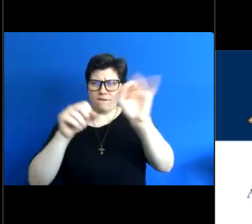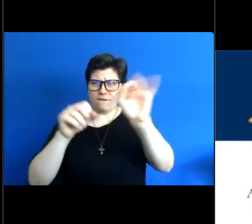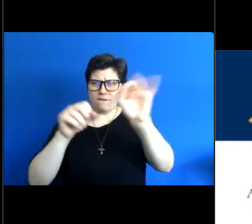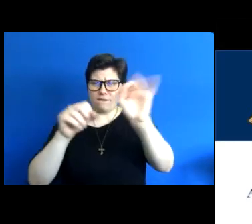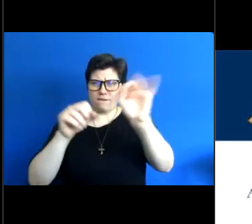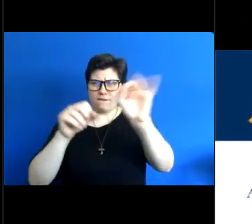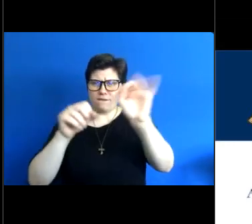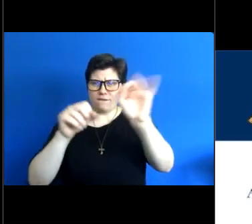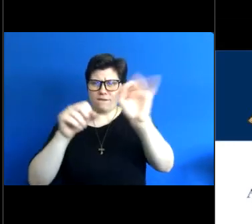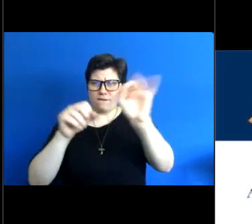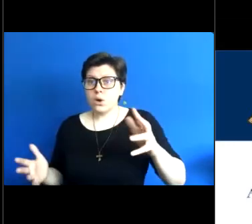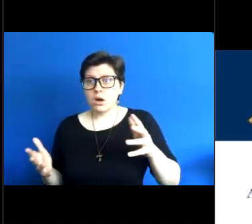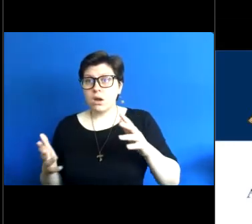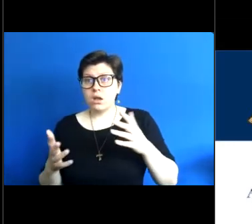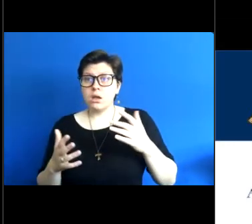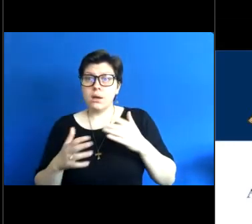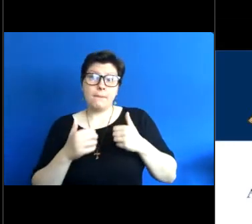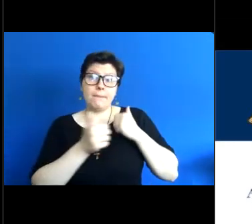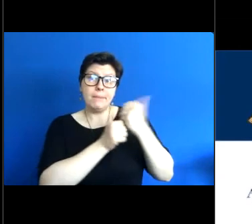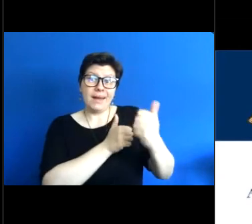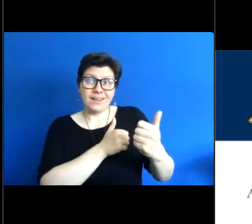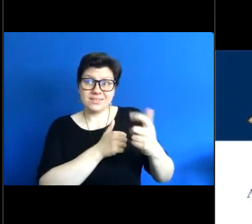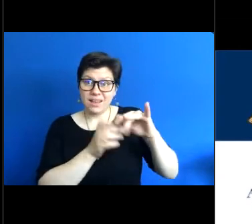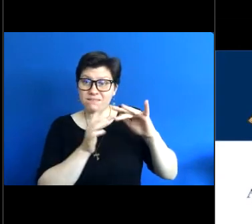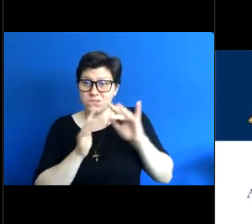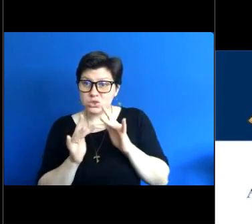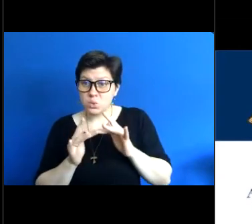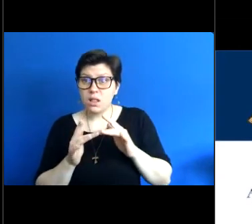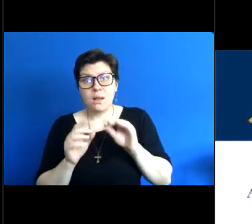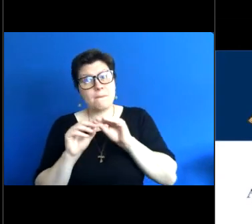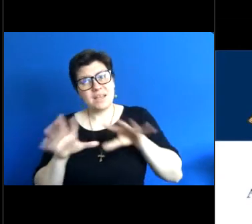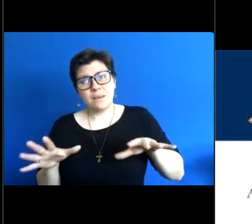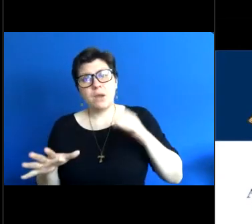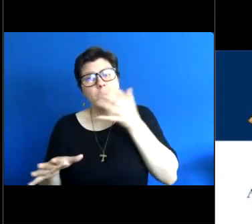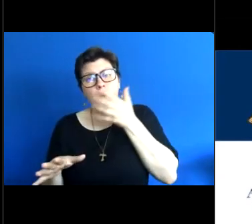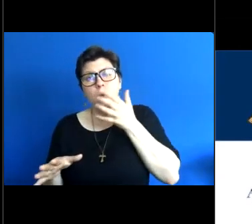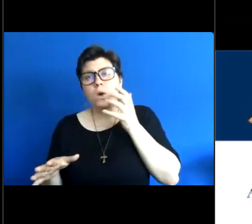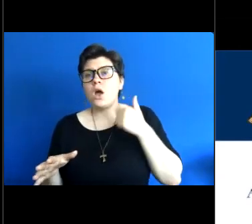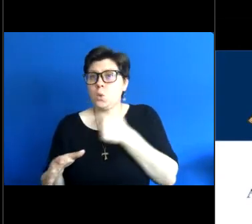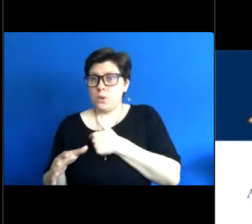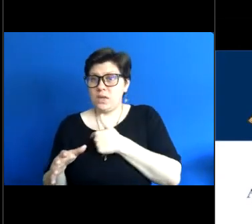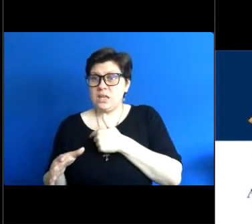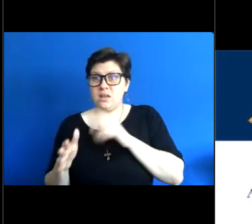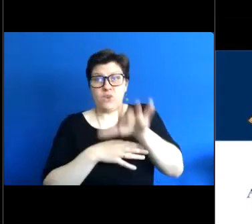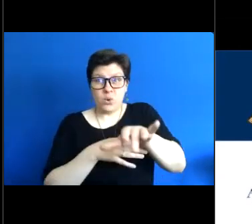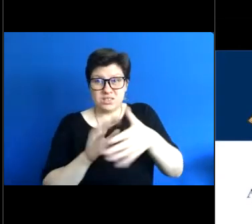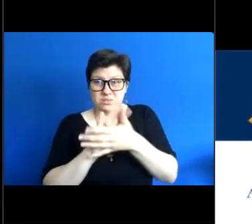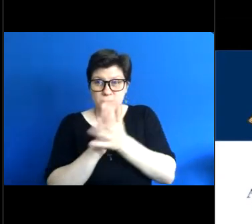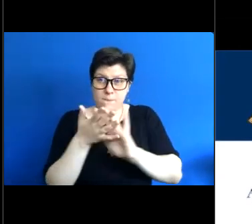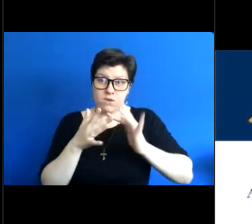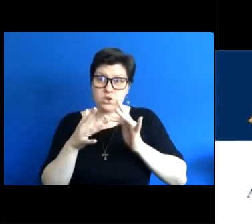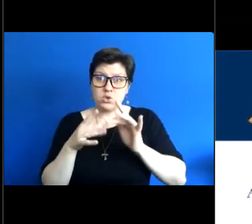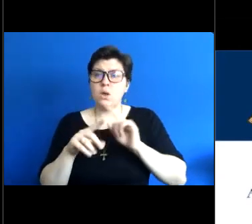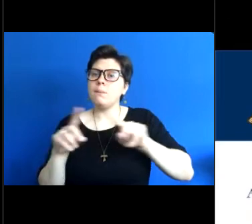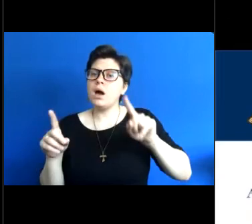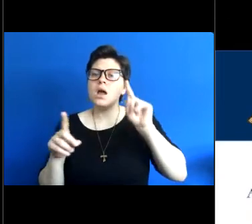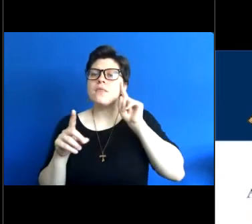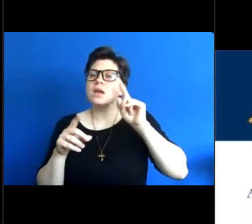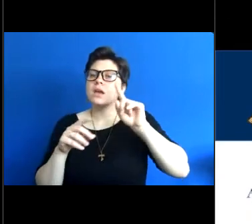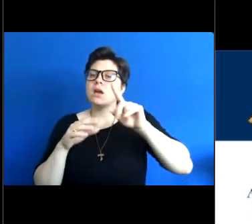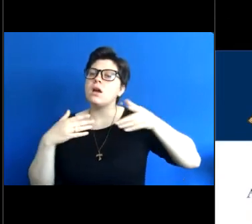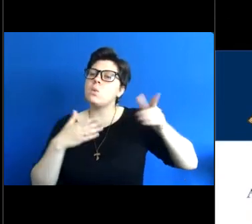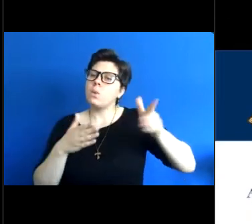going beyond the virtual, right? This time of pandemic definitely has pushed us into the virtual realm, but we need to think about ways to not